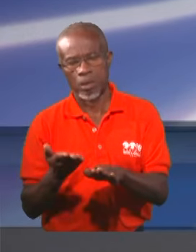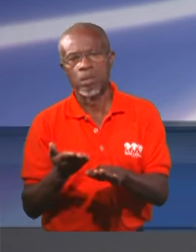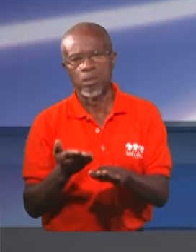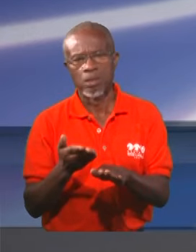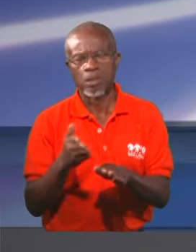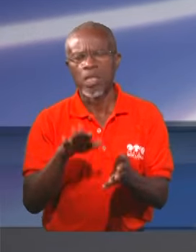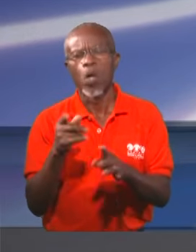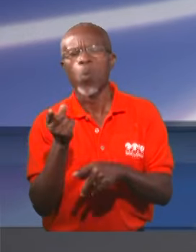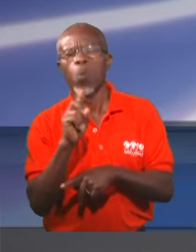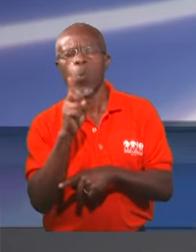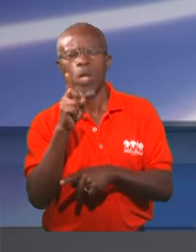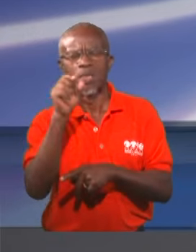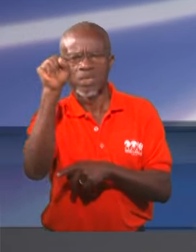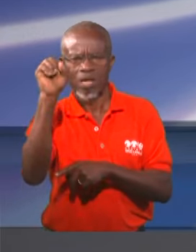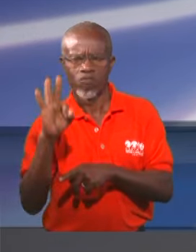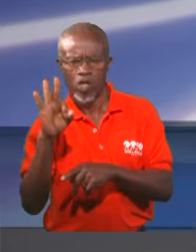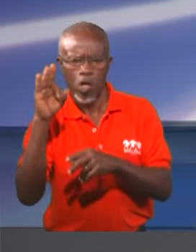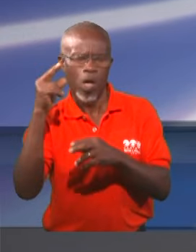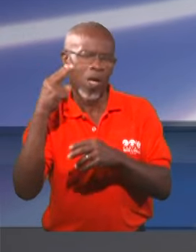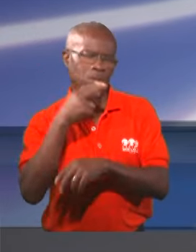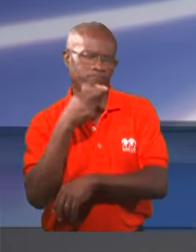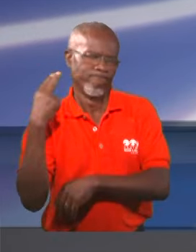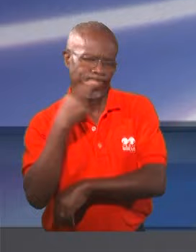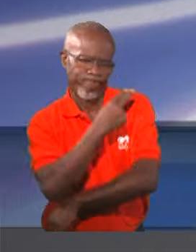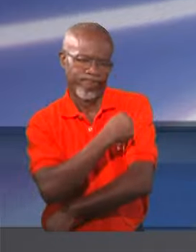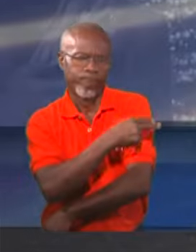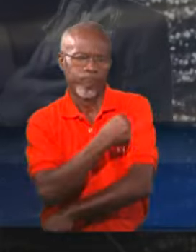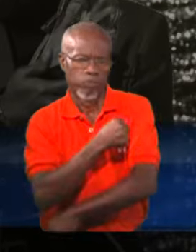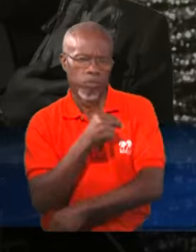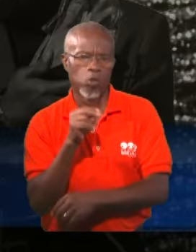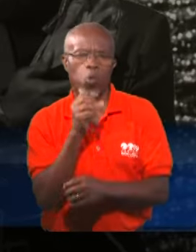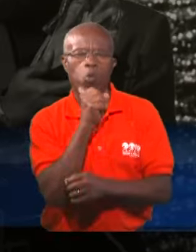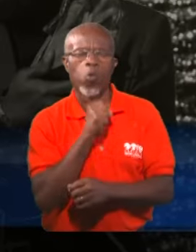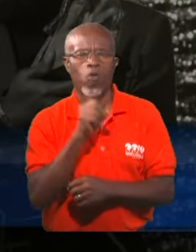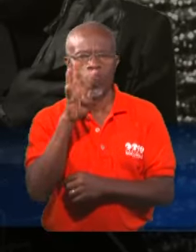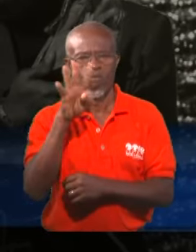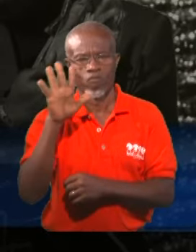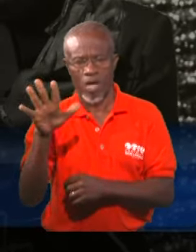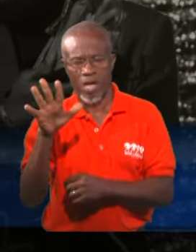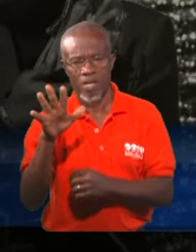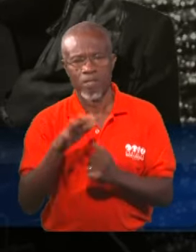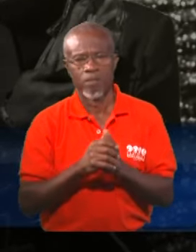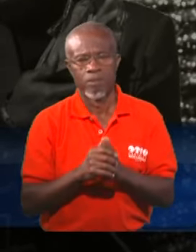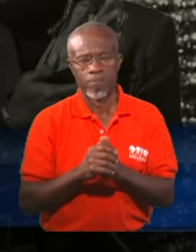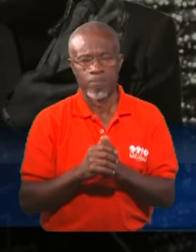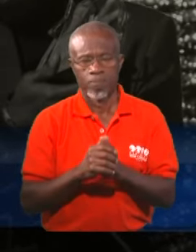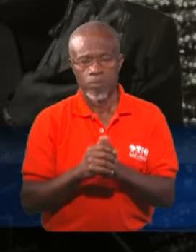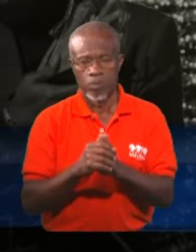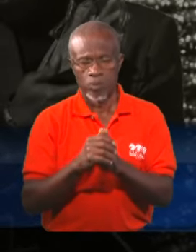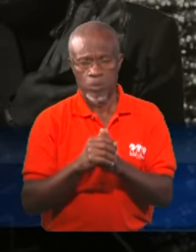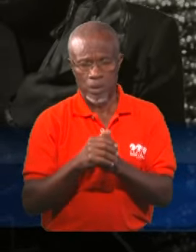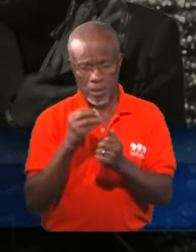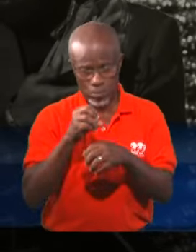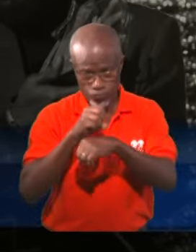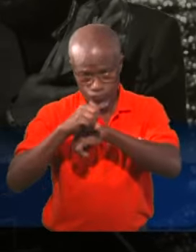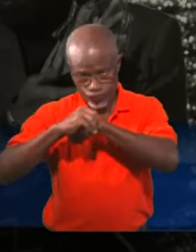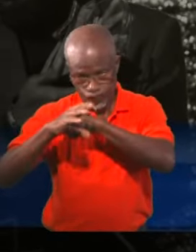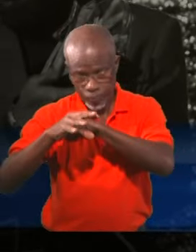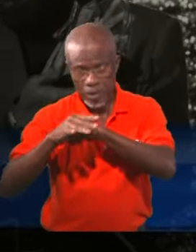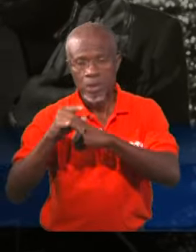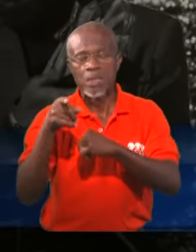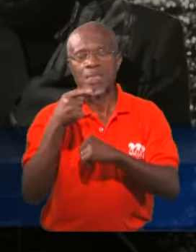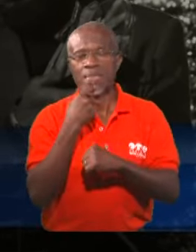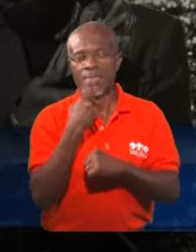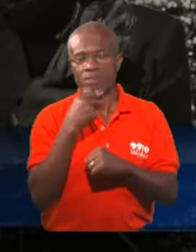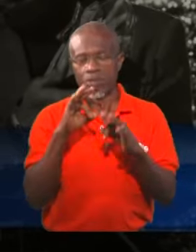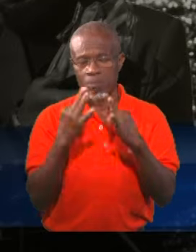Fernando General Hospital after a brief illness. He was 45 years old. In a statement to the media, Mr. De Bique's family highlighted that his